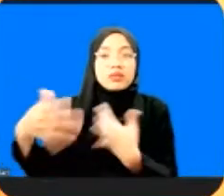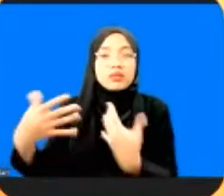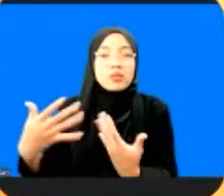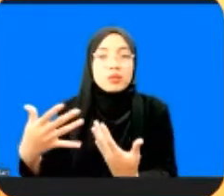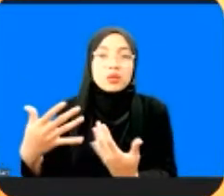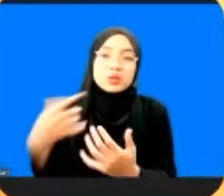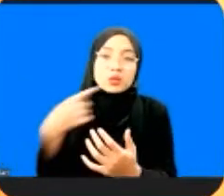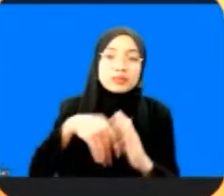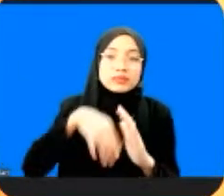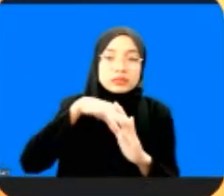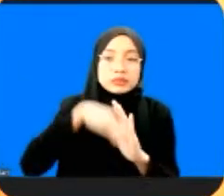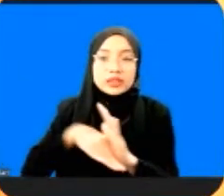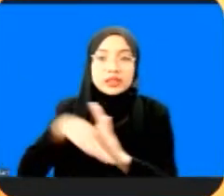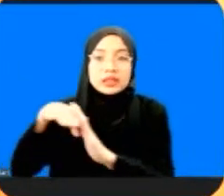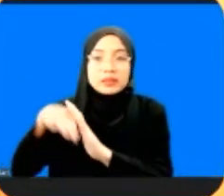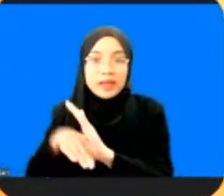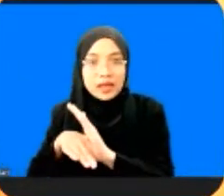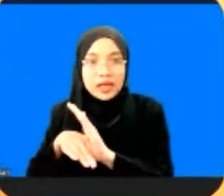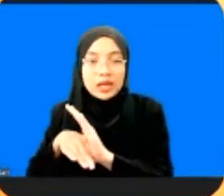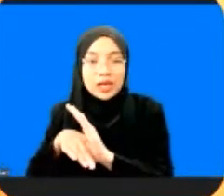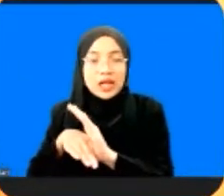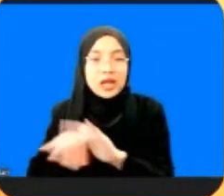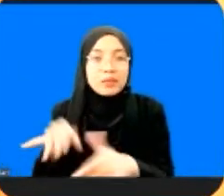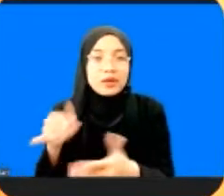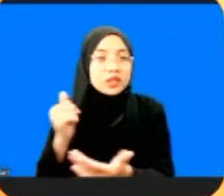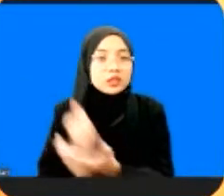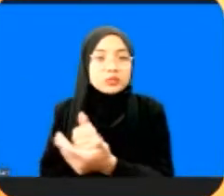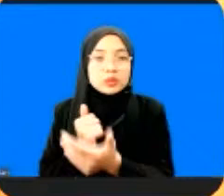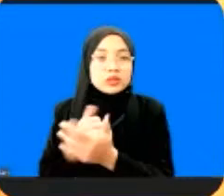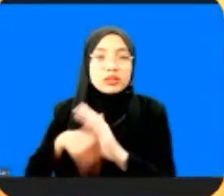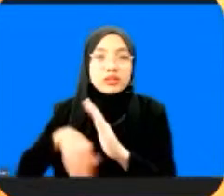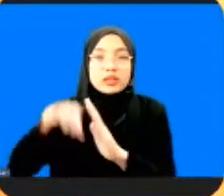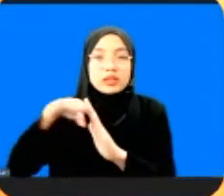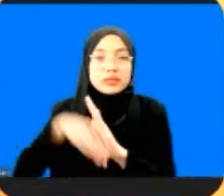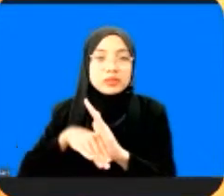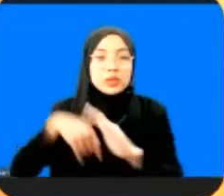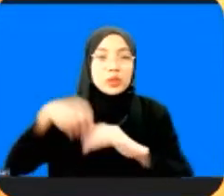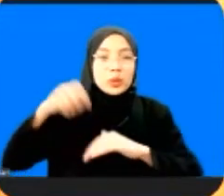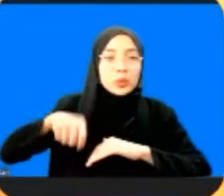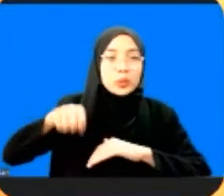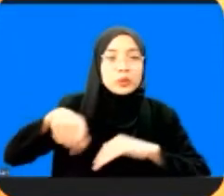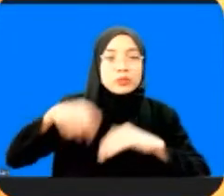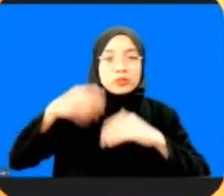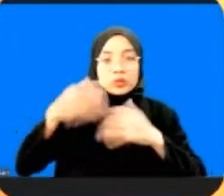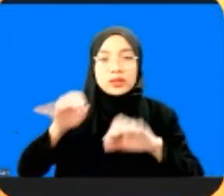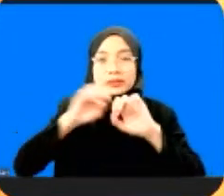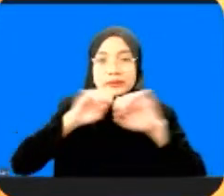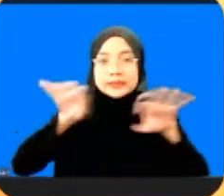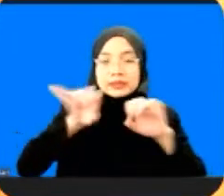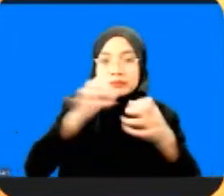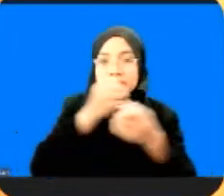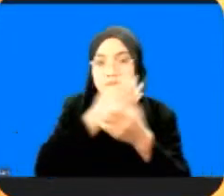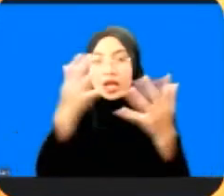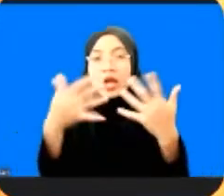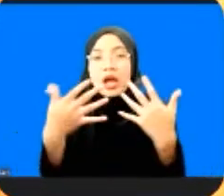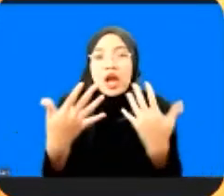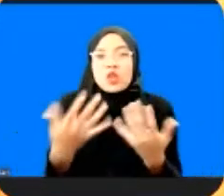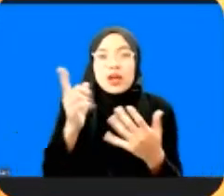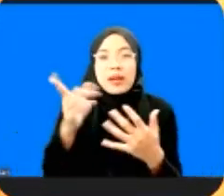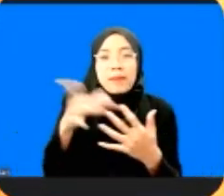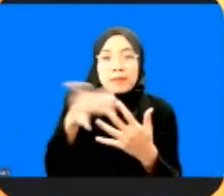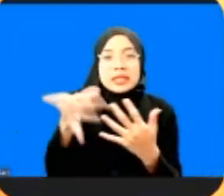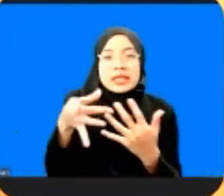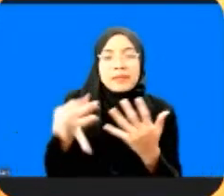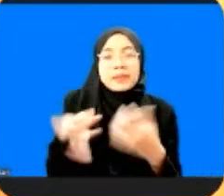accomplishing what they are trying to do? And if there is any alternative, for example, Meta, you talked about,